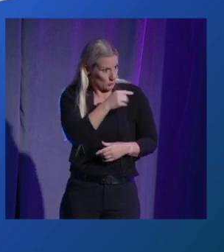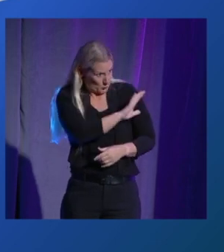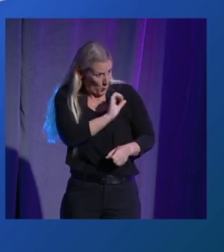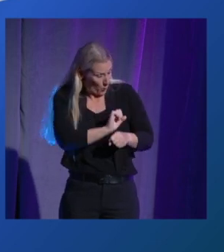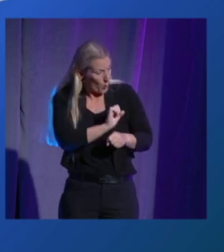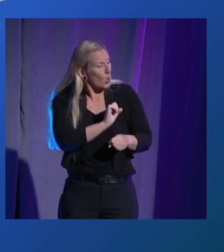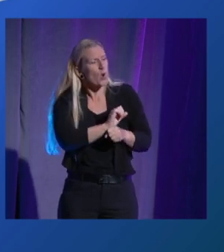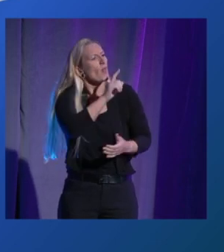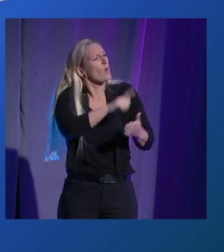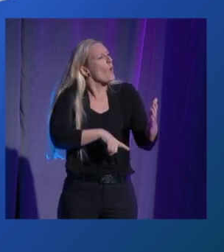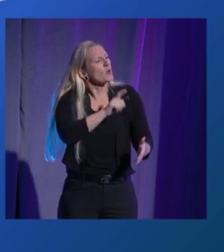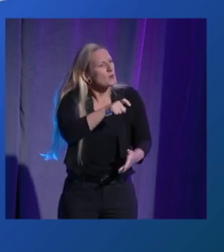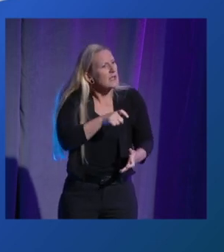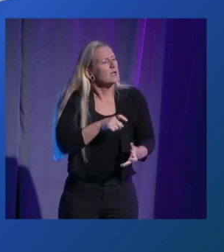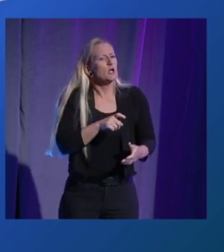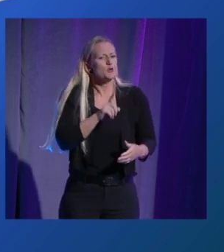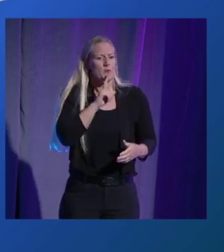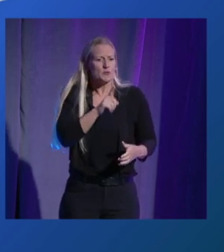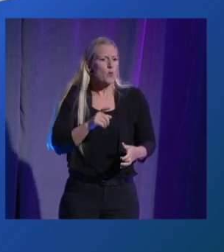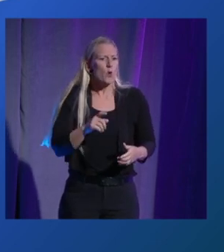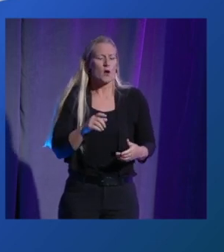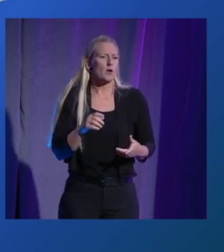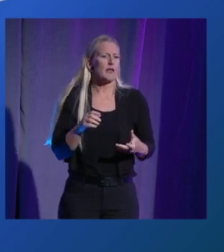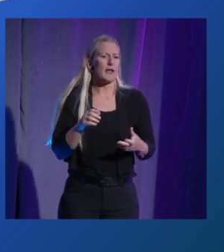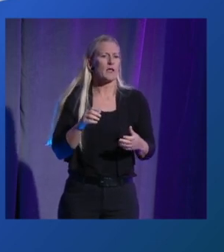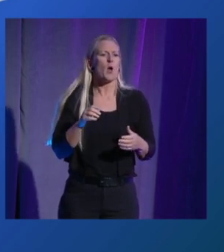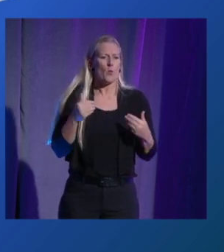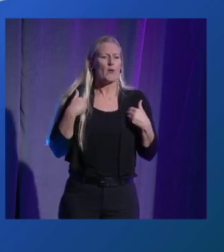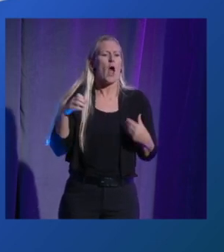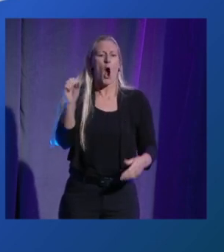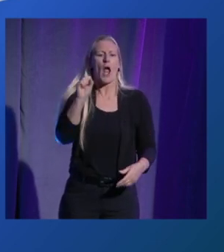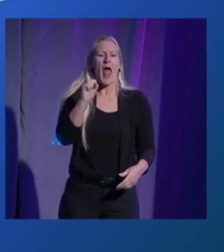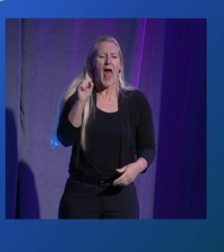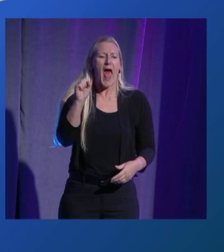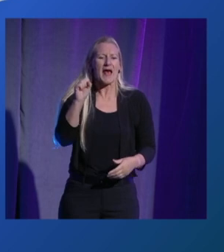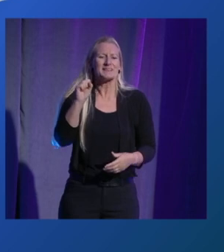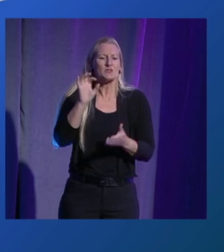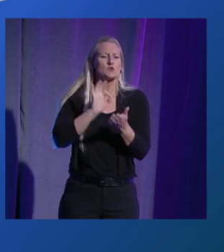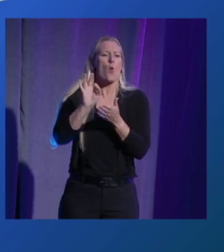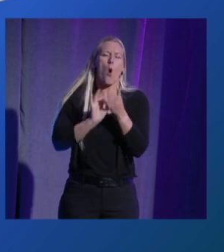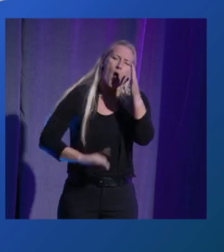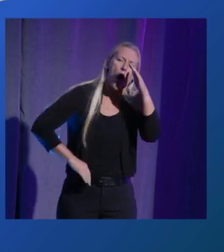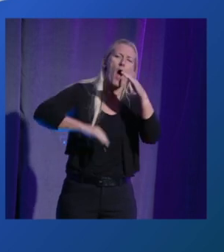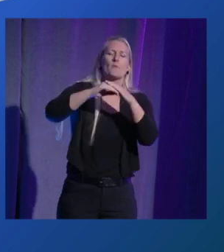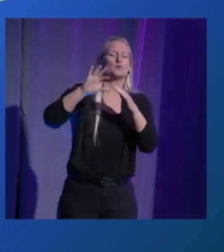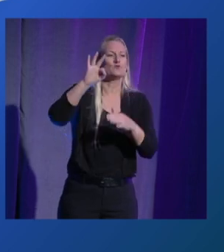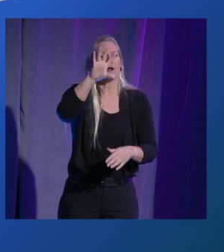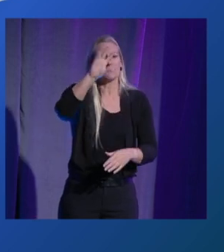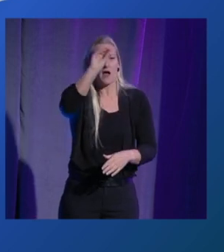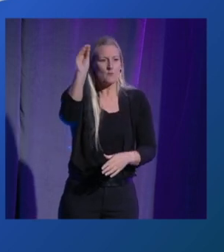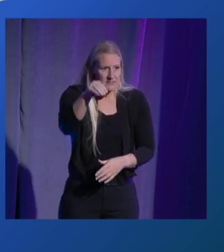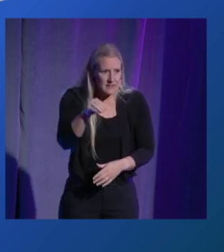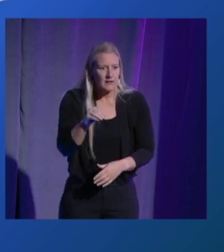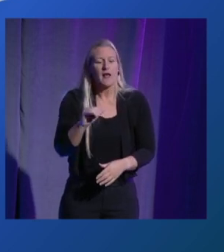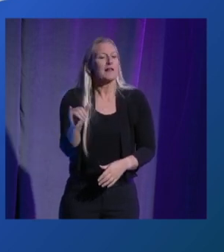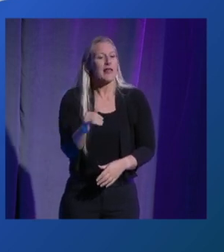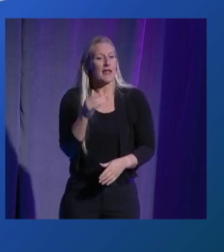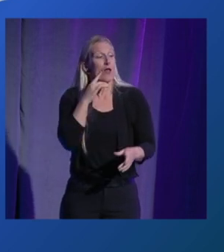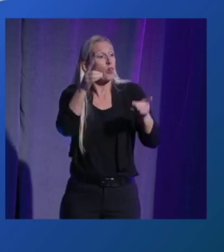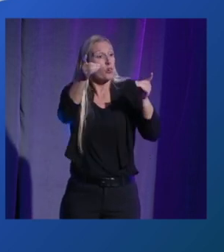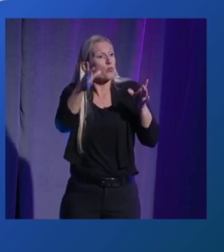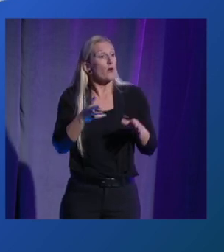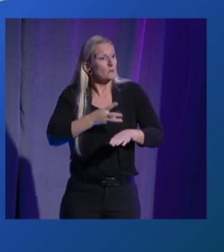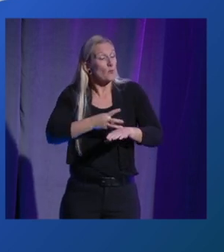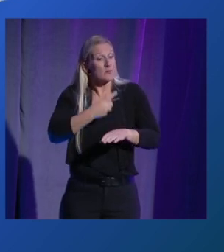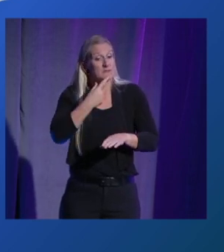to to drive our F scores up to like 95% to make quality positive identification what the director said earlier which is our sort of